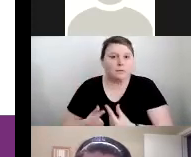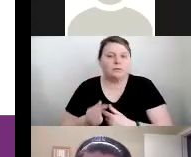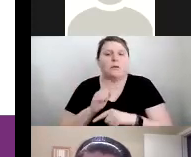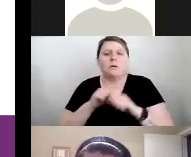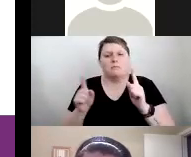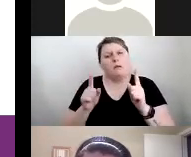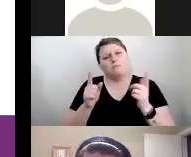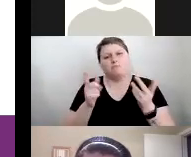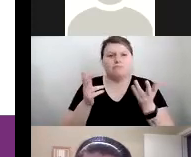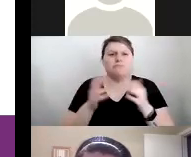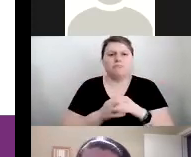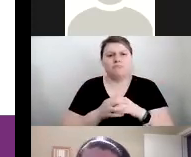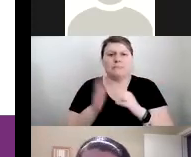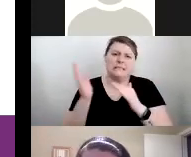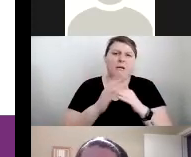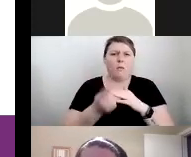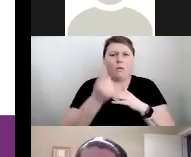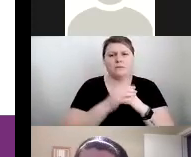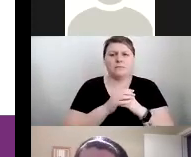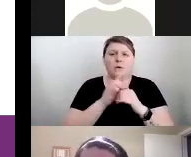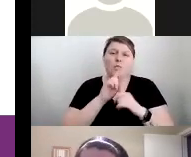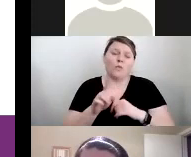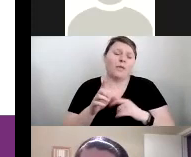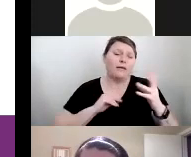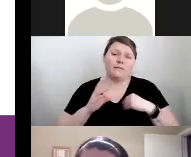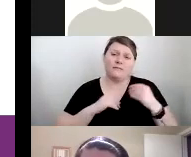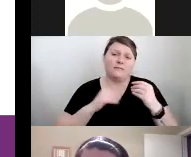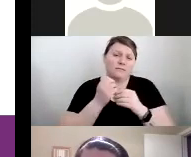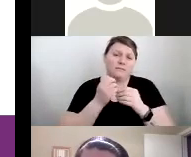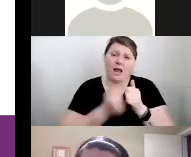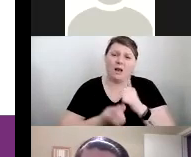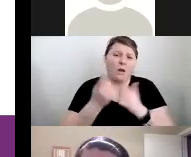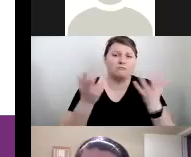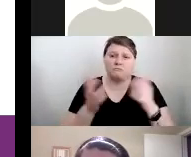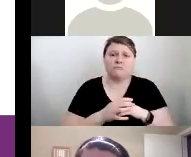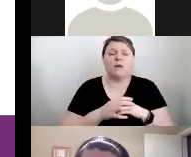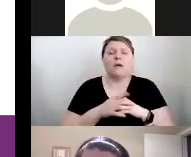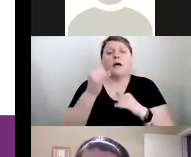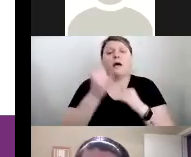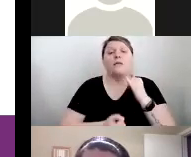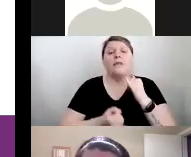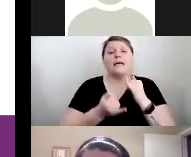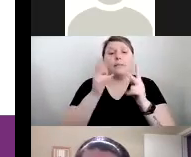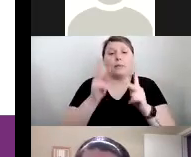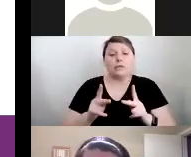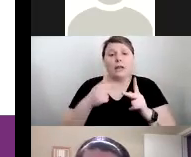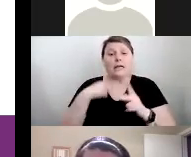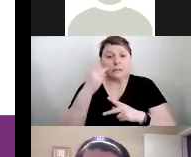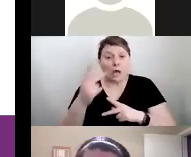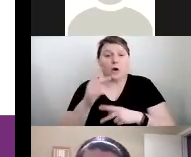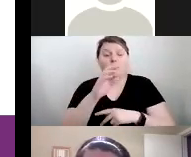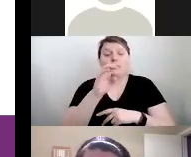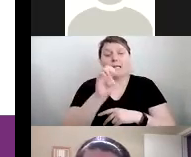would probably be the biggest ones. But really, they've taken all comers. The last person I supervised was an ER physician.